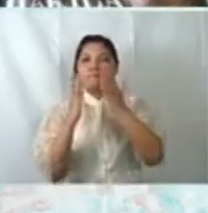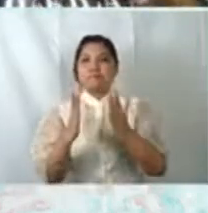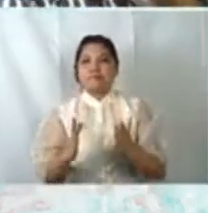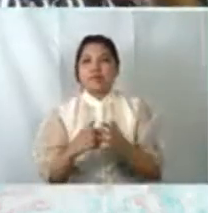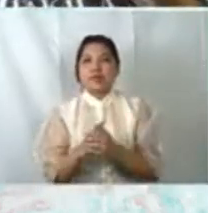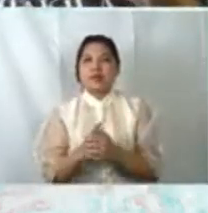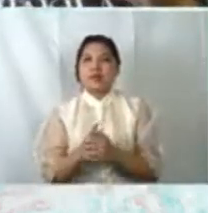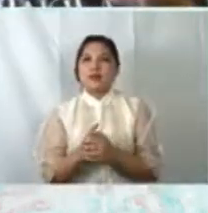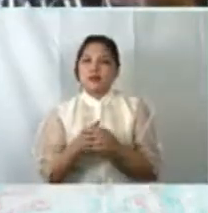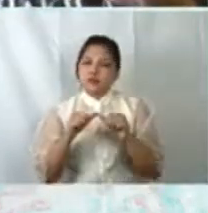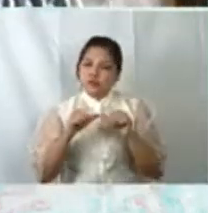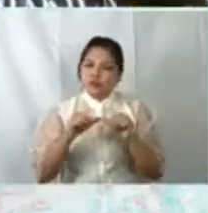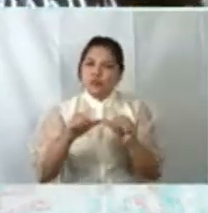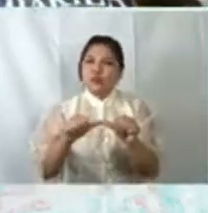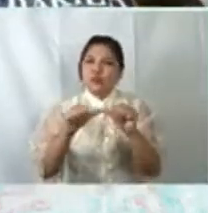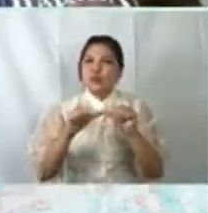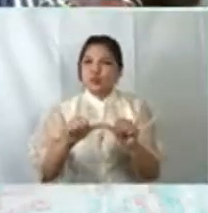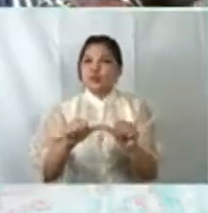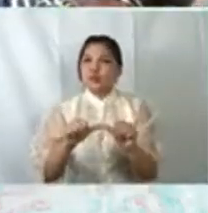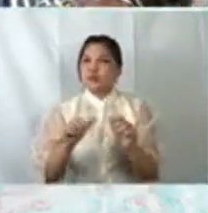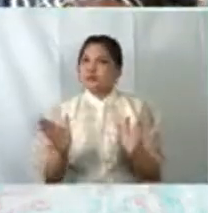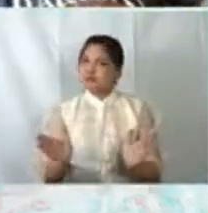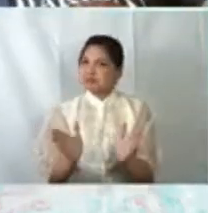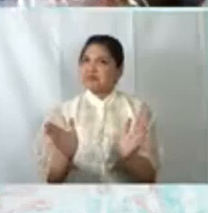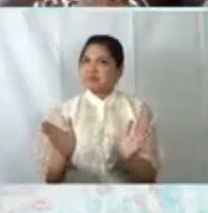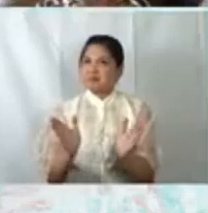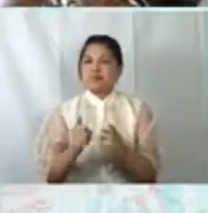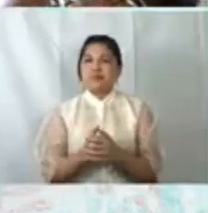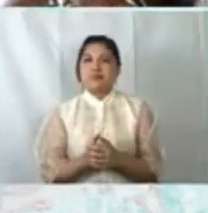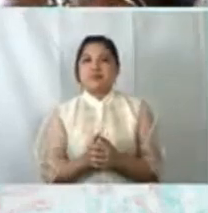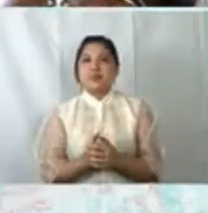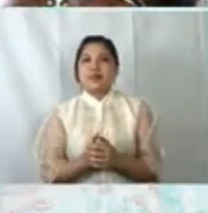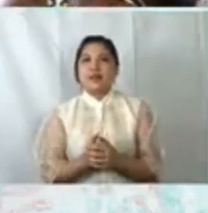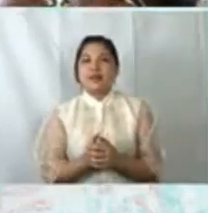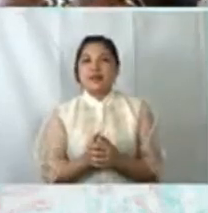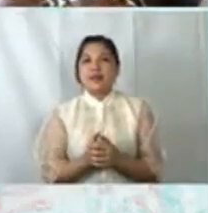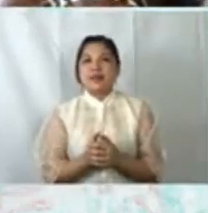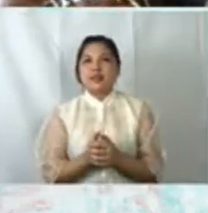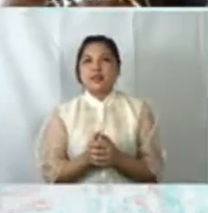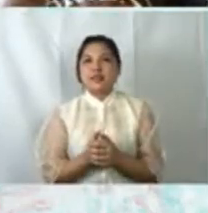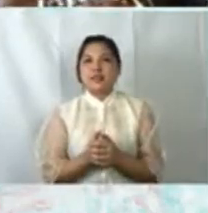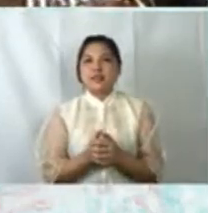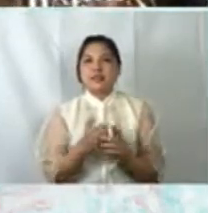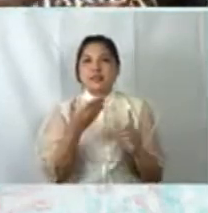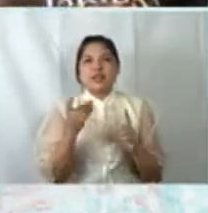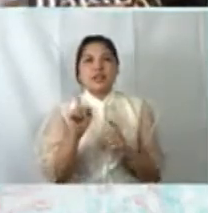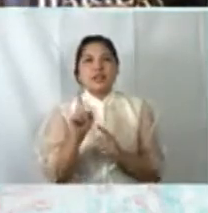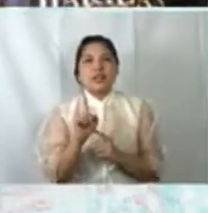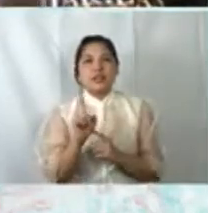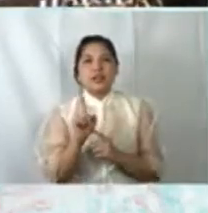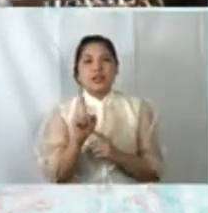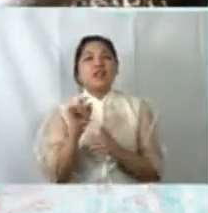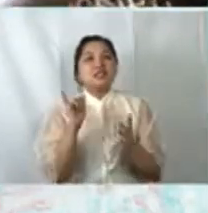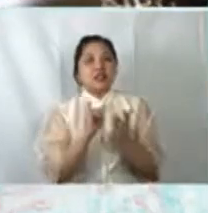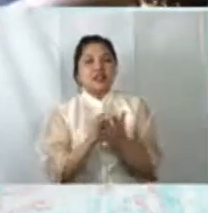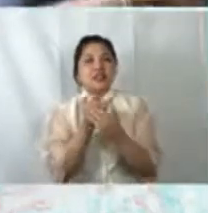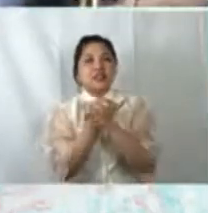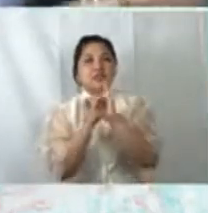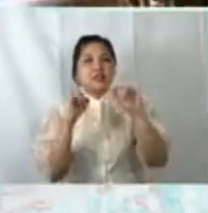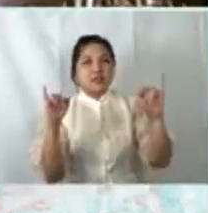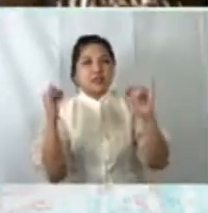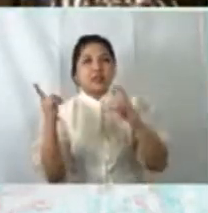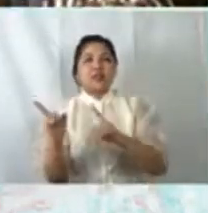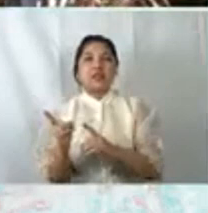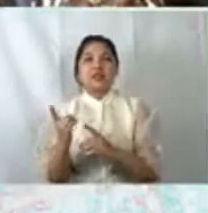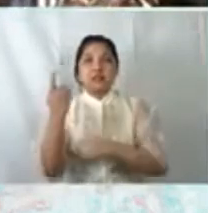na nag-push doon sa pagkakaroon ng Independence Day, mailipat from